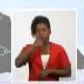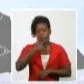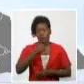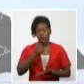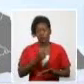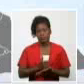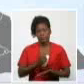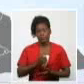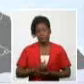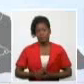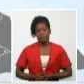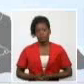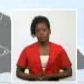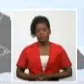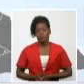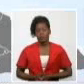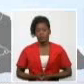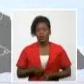and Guanabacoa.